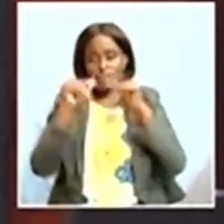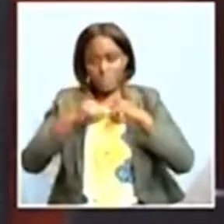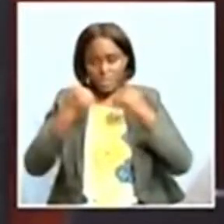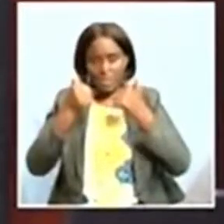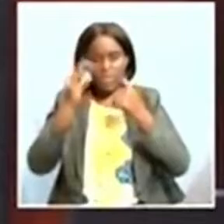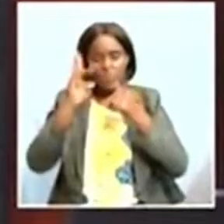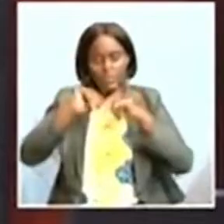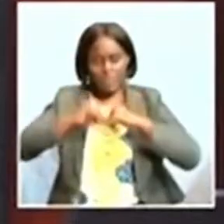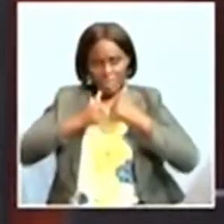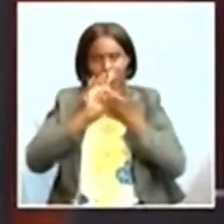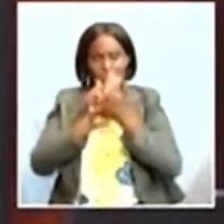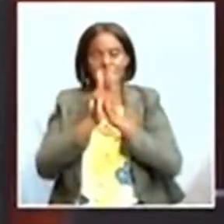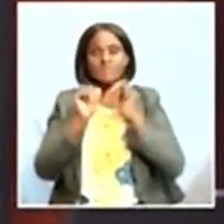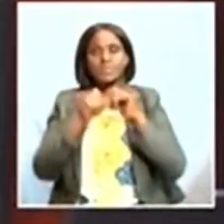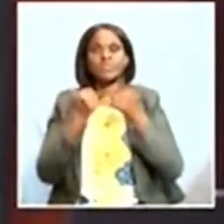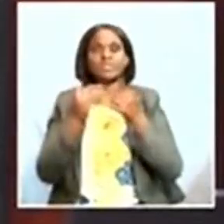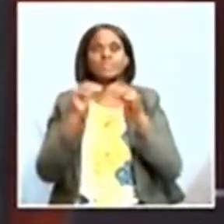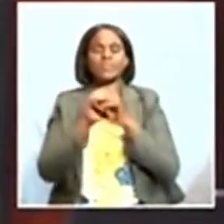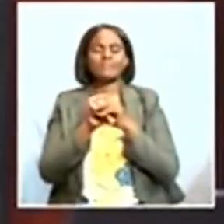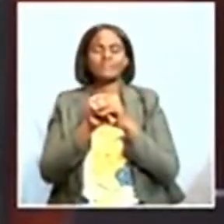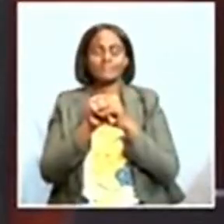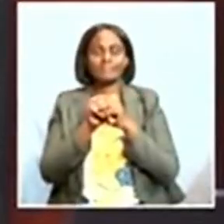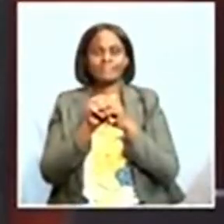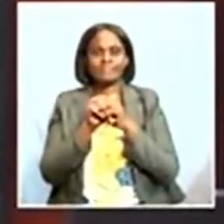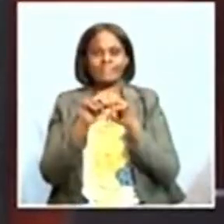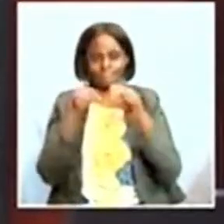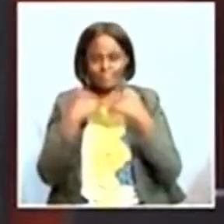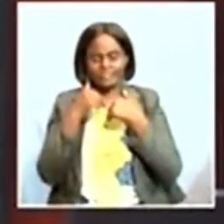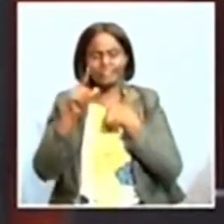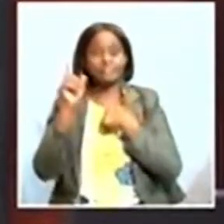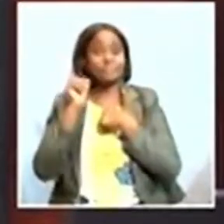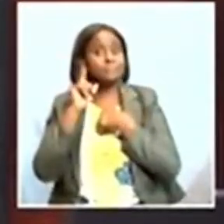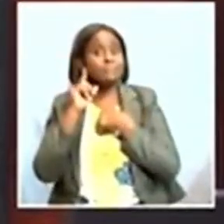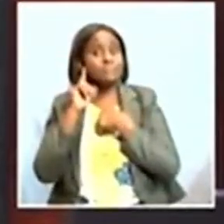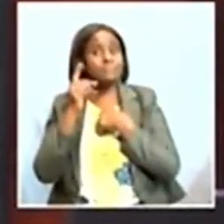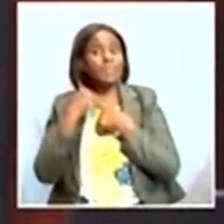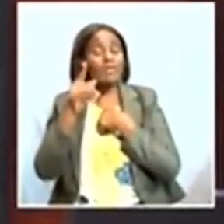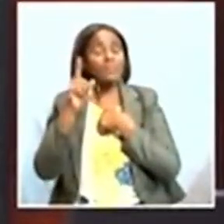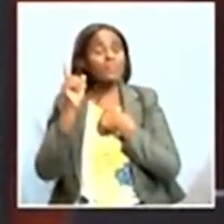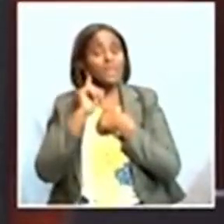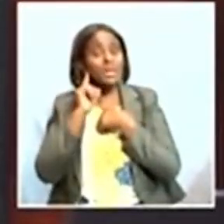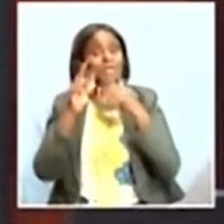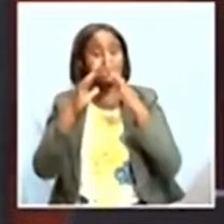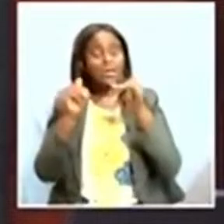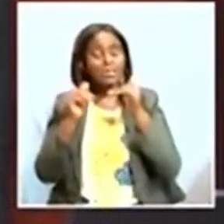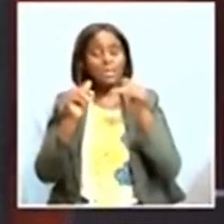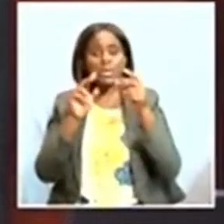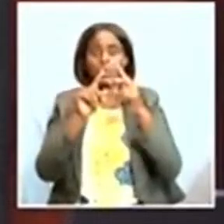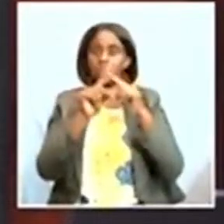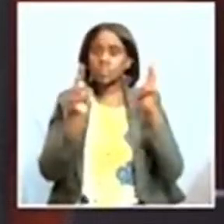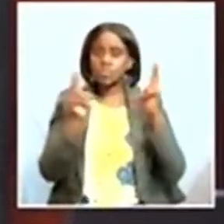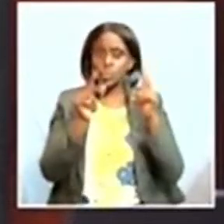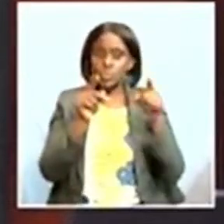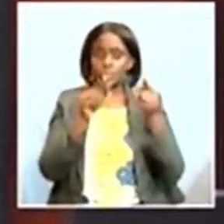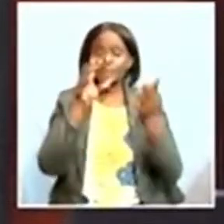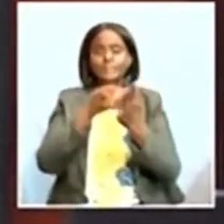turn ourselves into have you heard house. So such matters, I